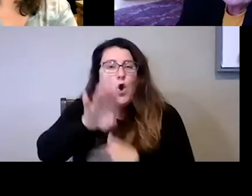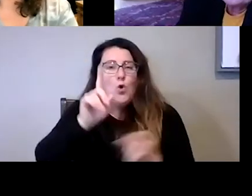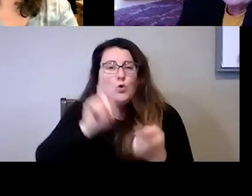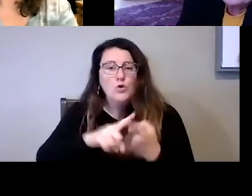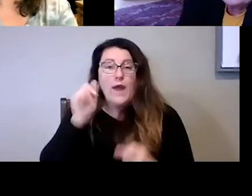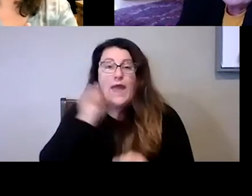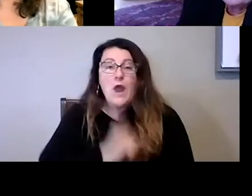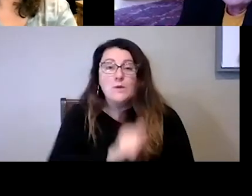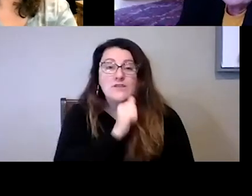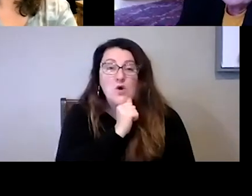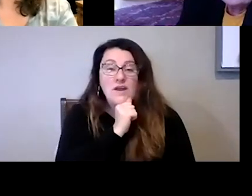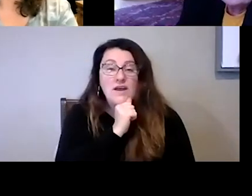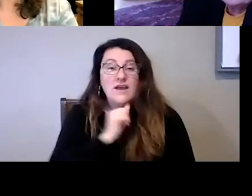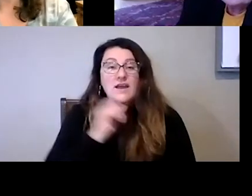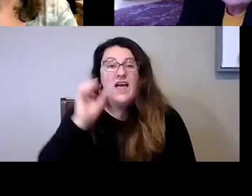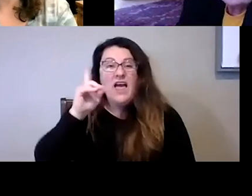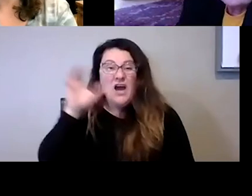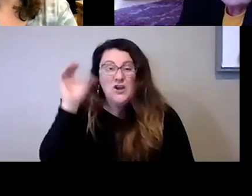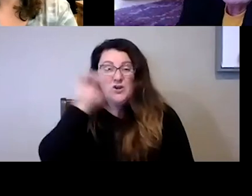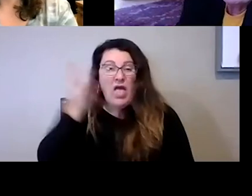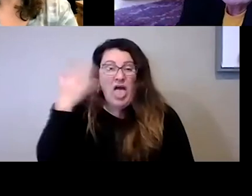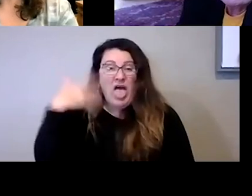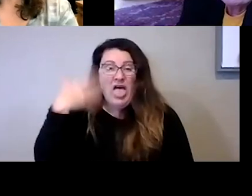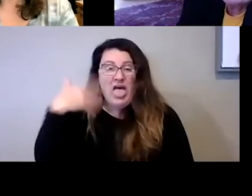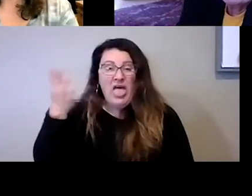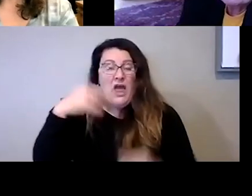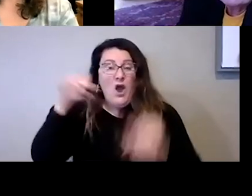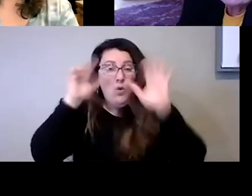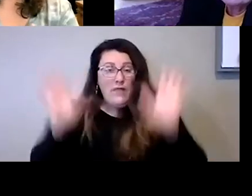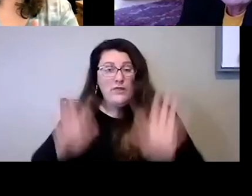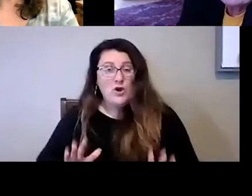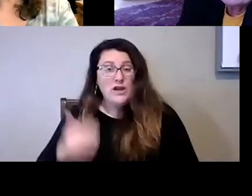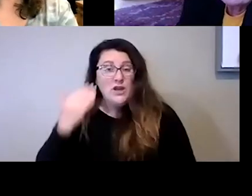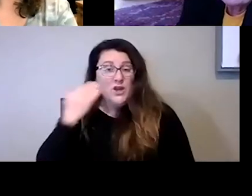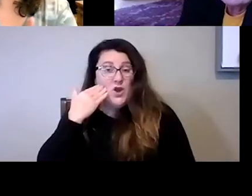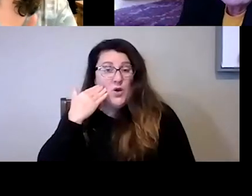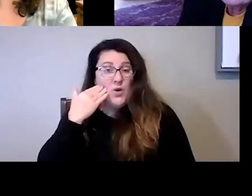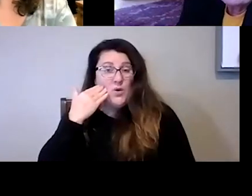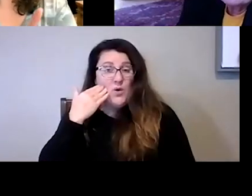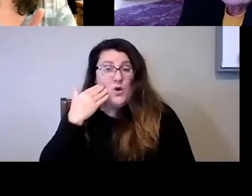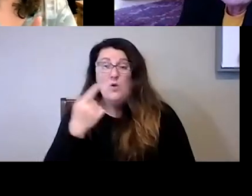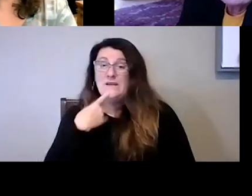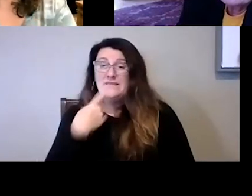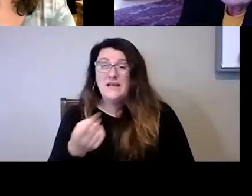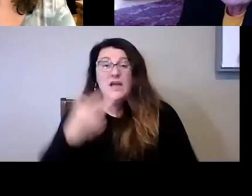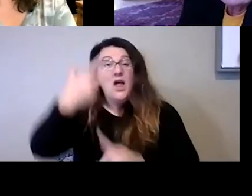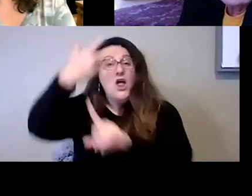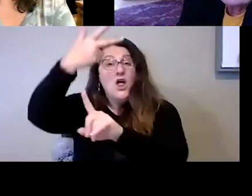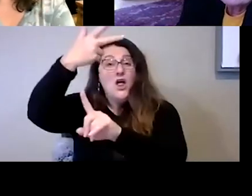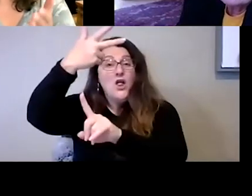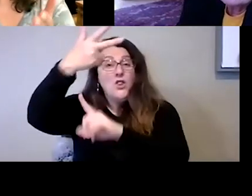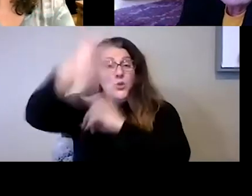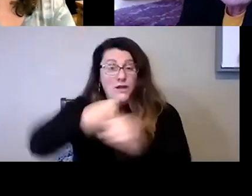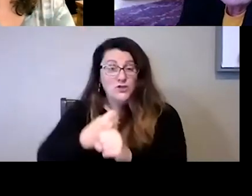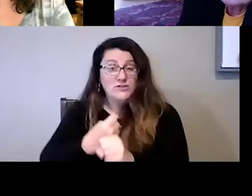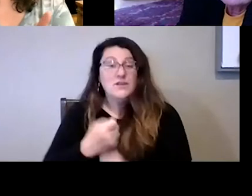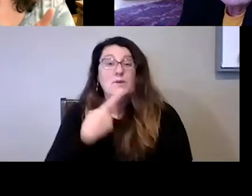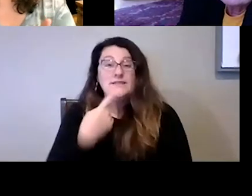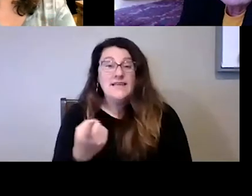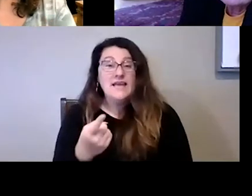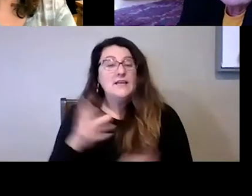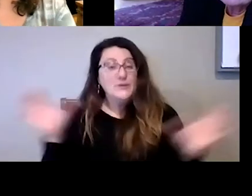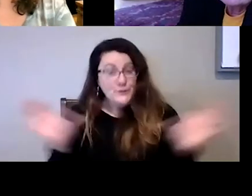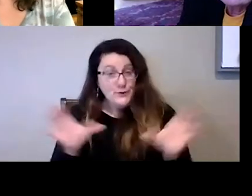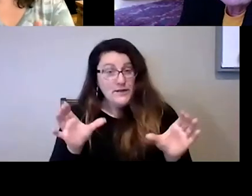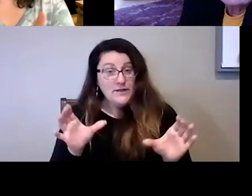to Arizona in 100-degree weather. And you know what? We were saying it to them for 3.5 years. We said, you got to do